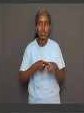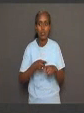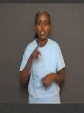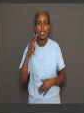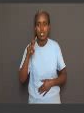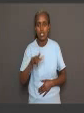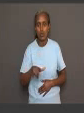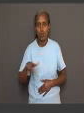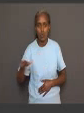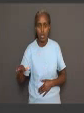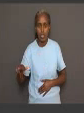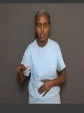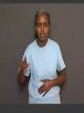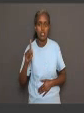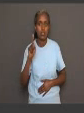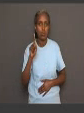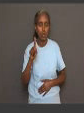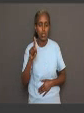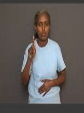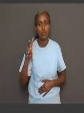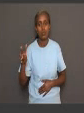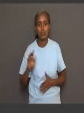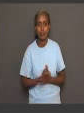two lines at 1, 2.